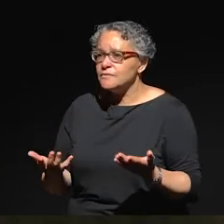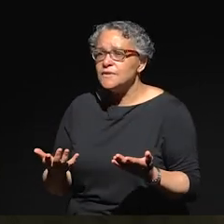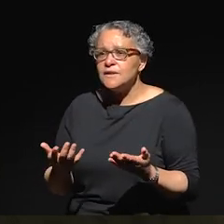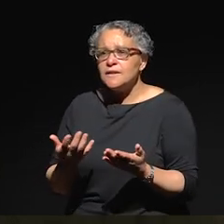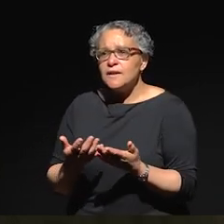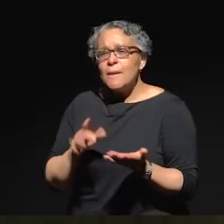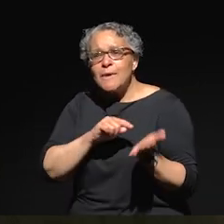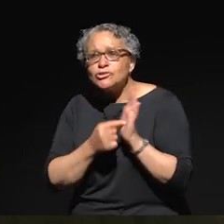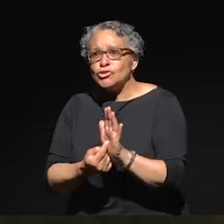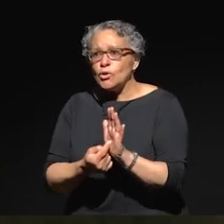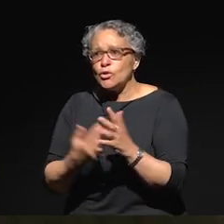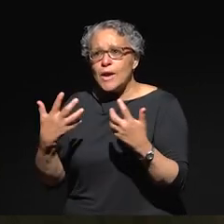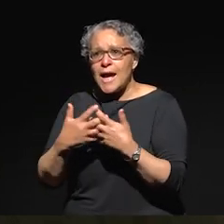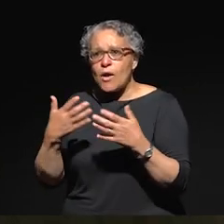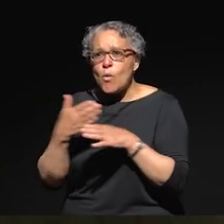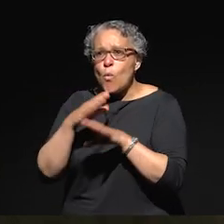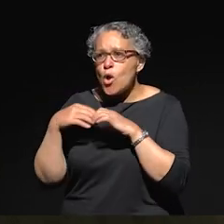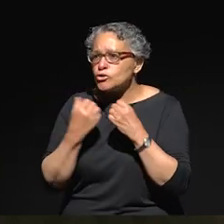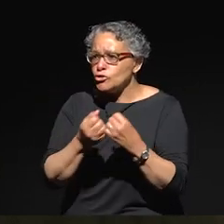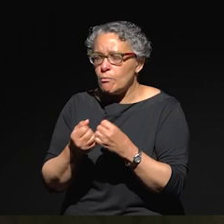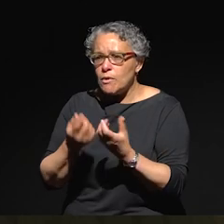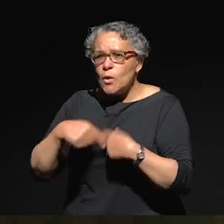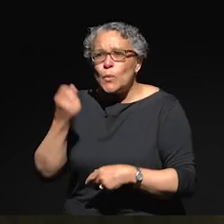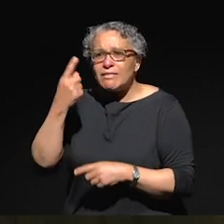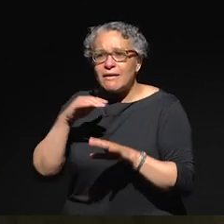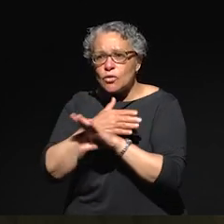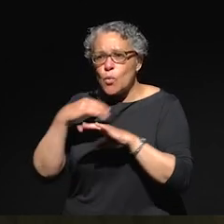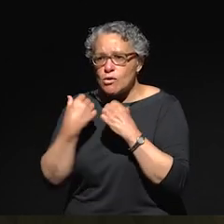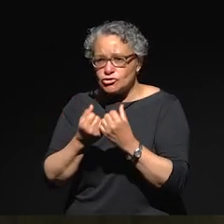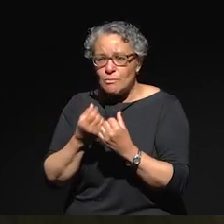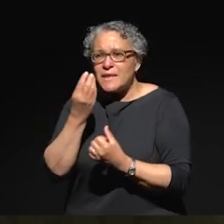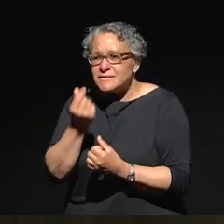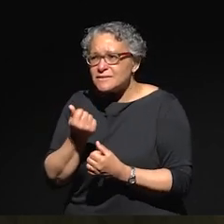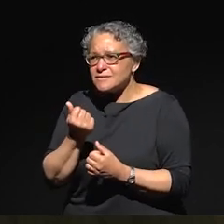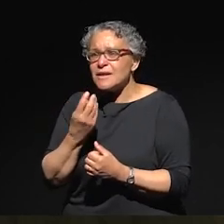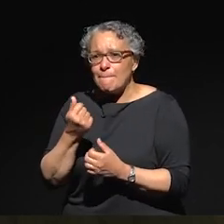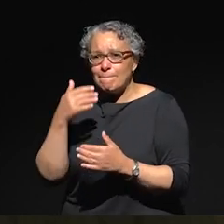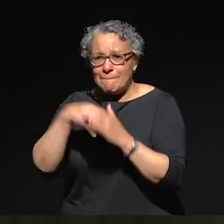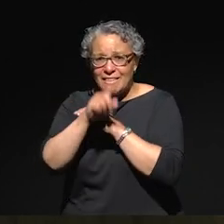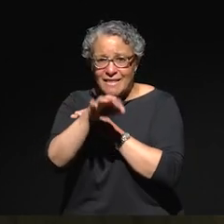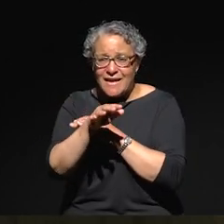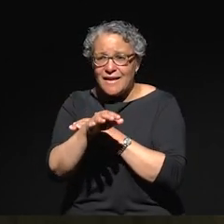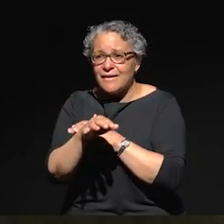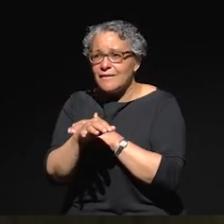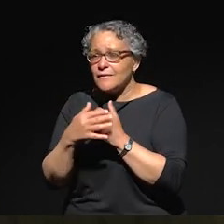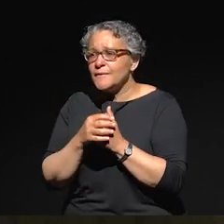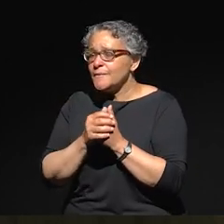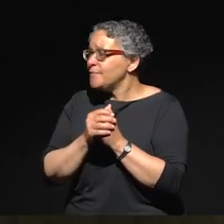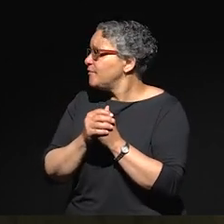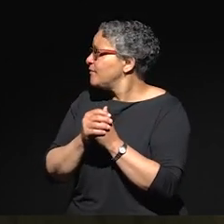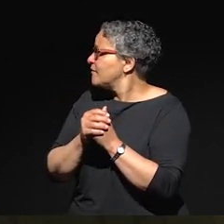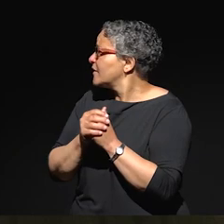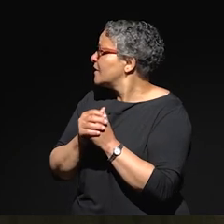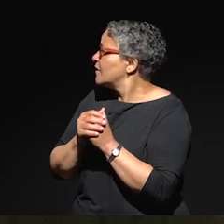But it's just to show you how the workshop, a little bit, we hint at the workshop in the exhibition. We don't want to get into it too much because it's such a big issue, and we just didn't want to, we